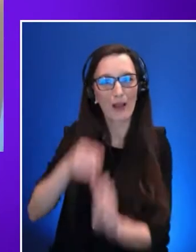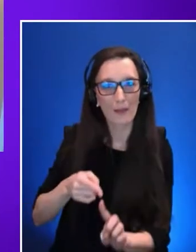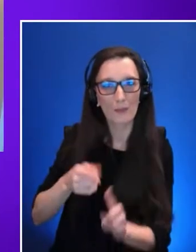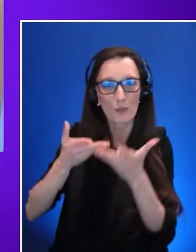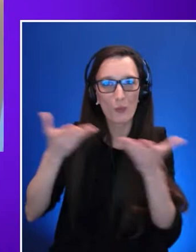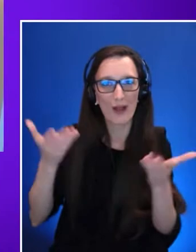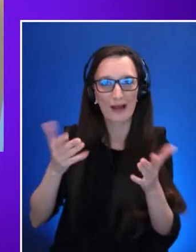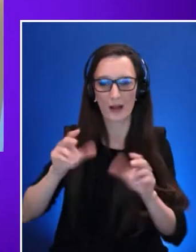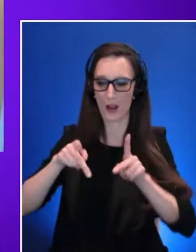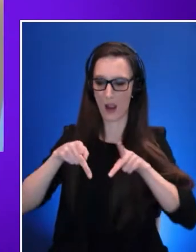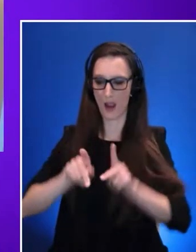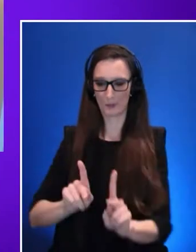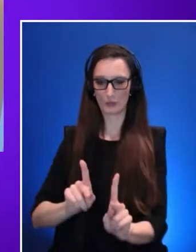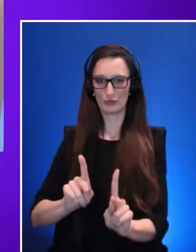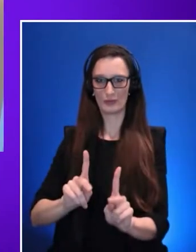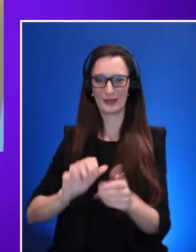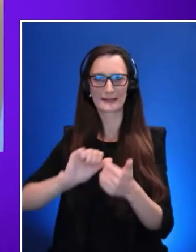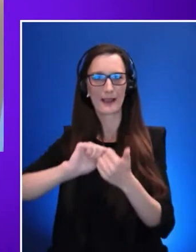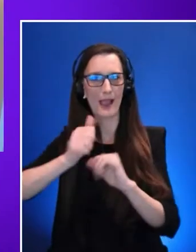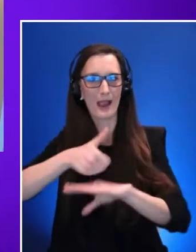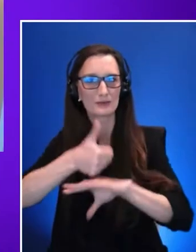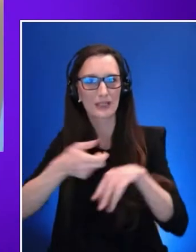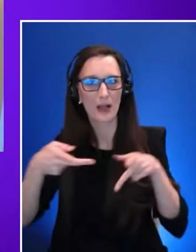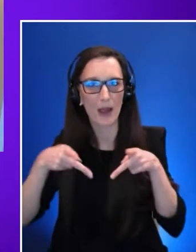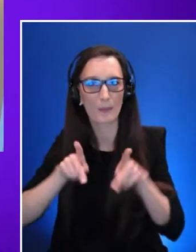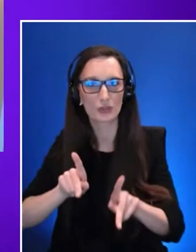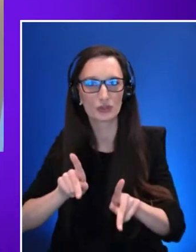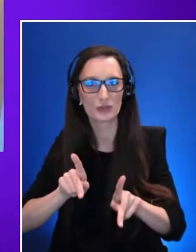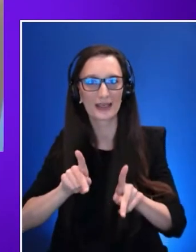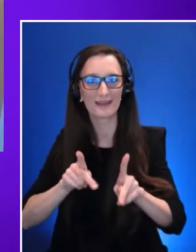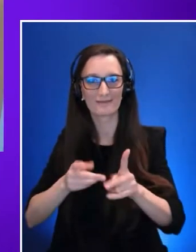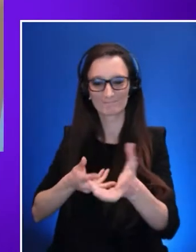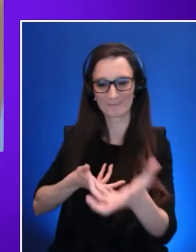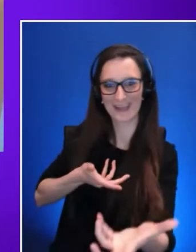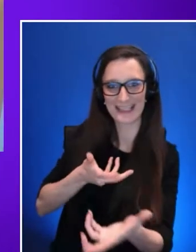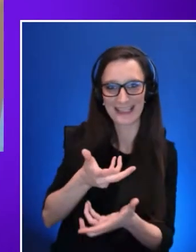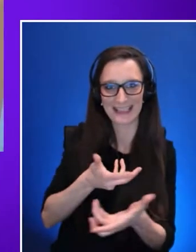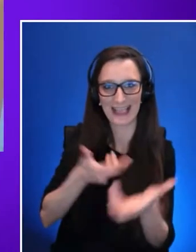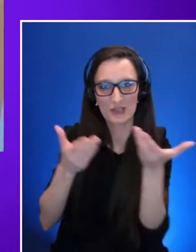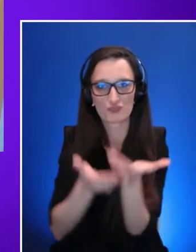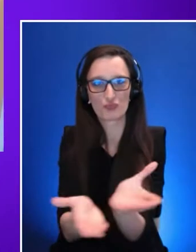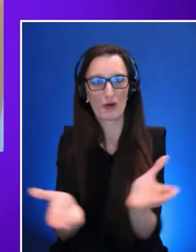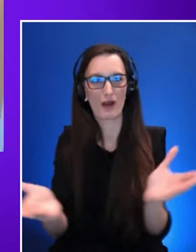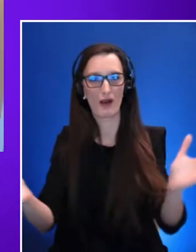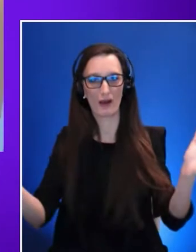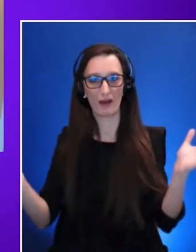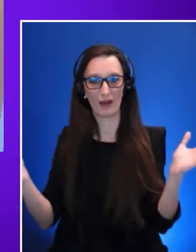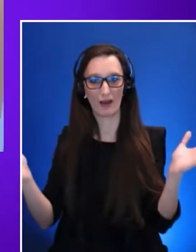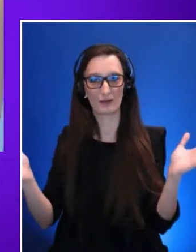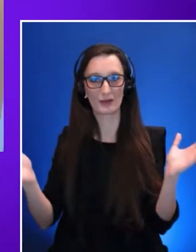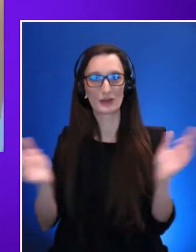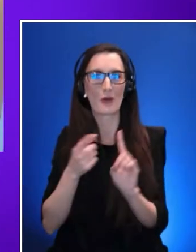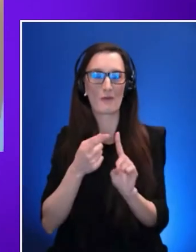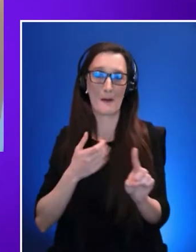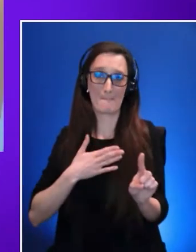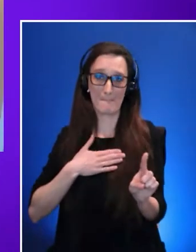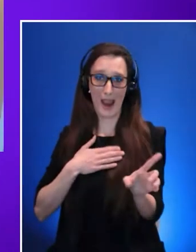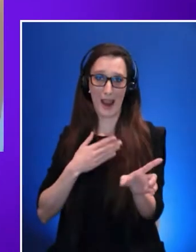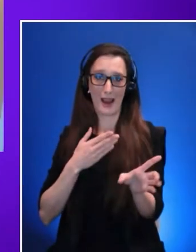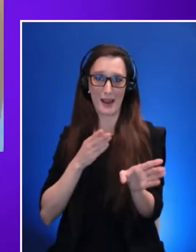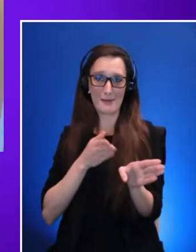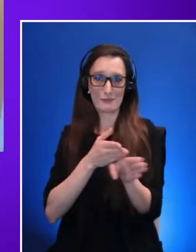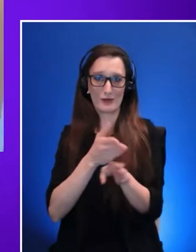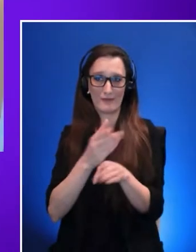through engagement on a broader scale. See, traditionally, just speaking from my profession alone, people